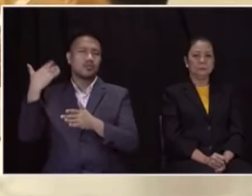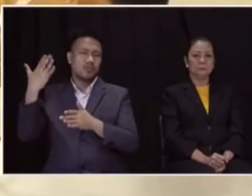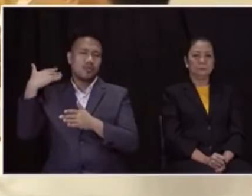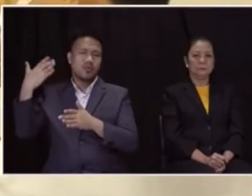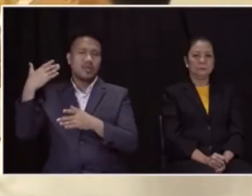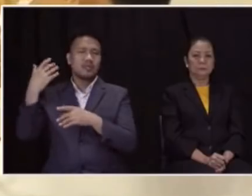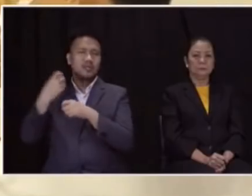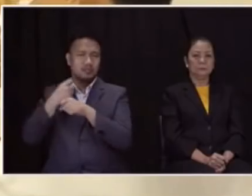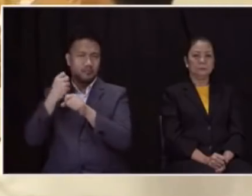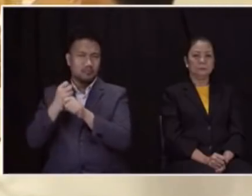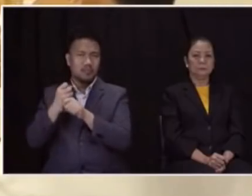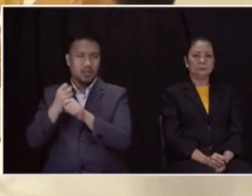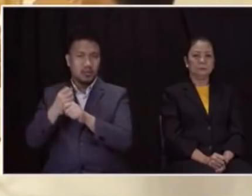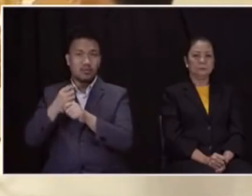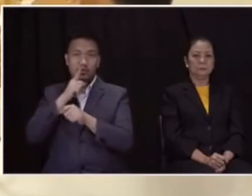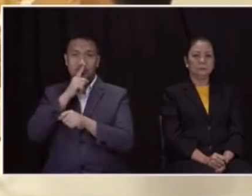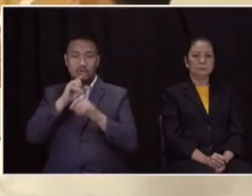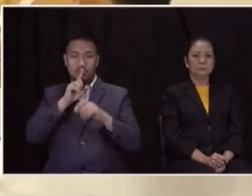your ordination.